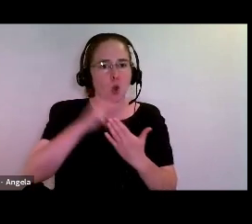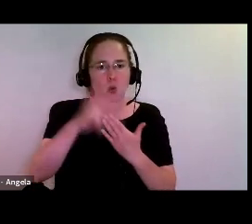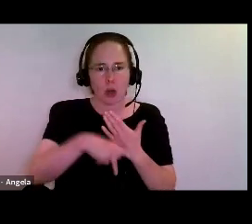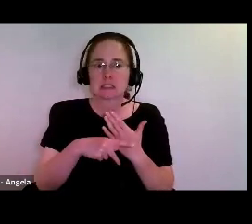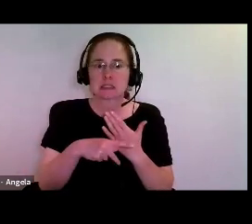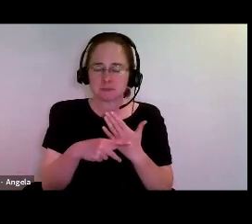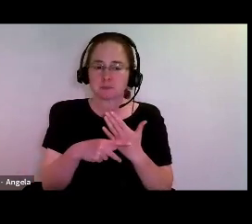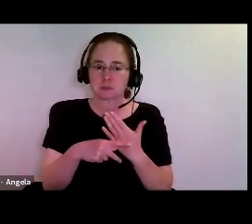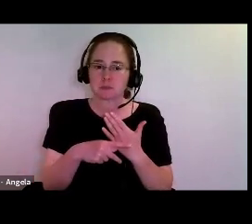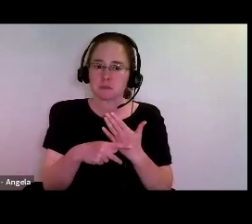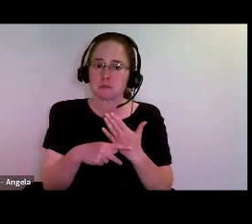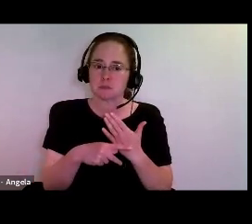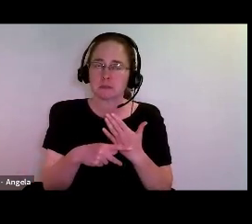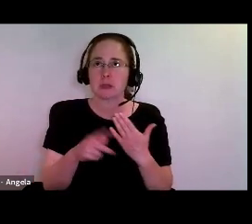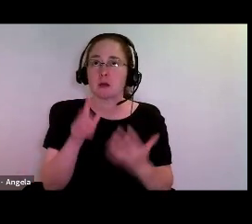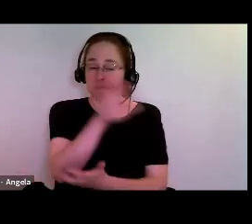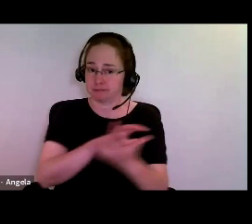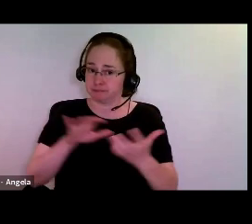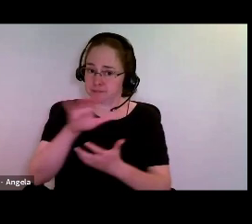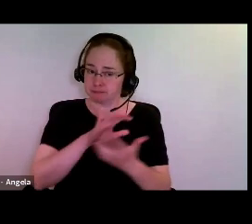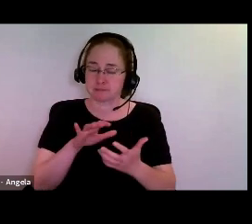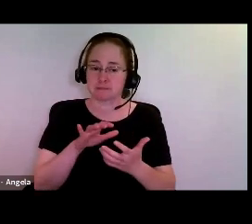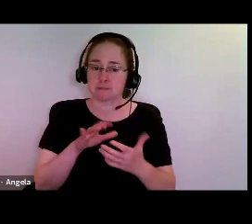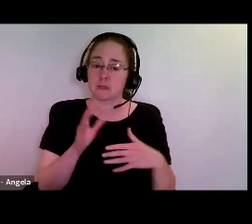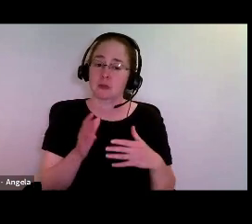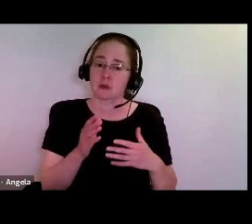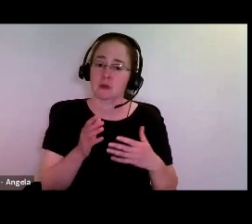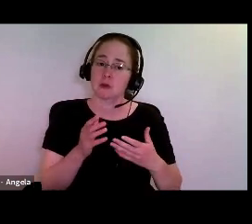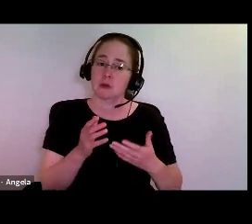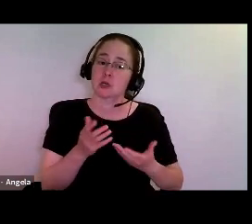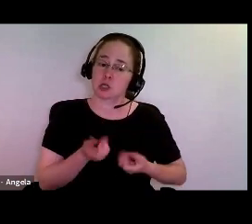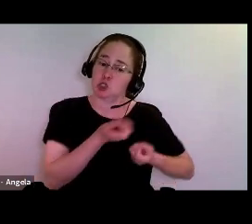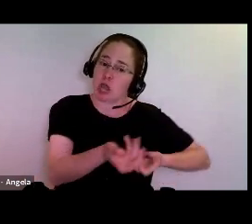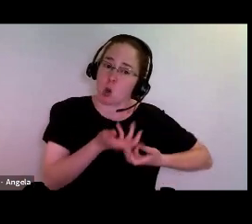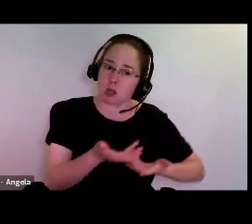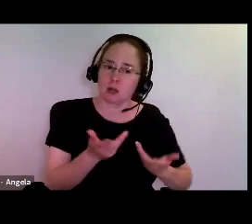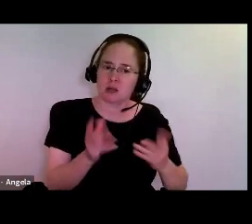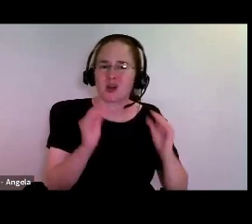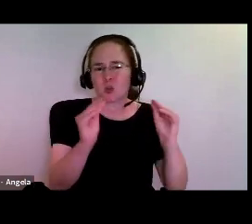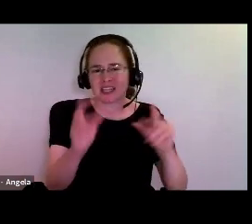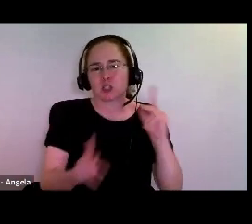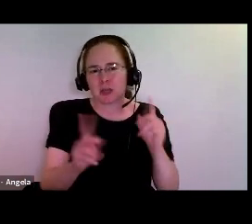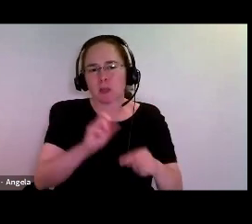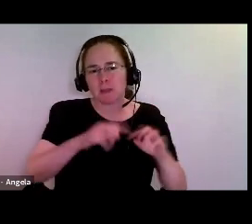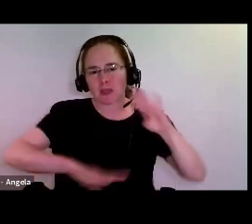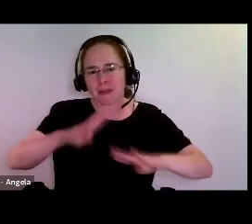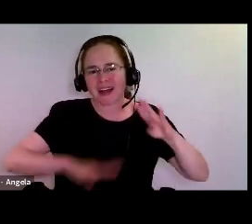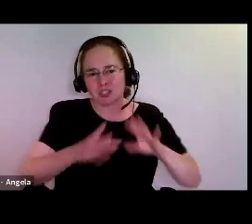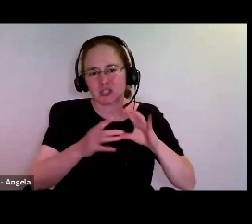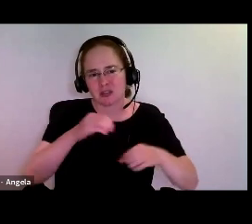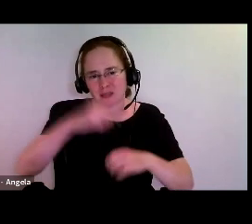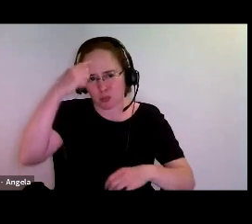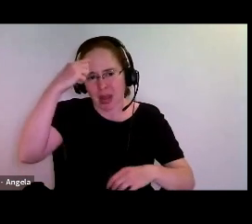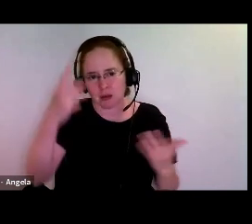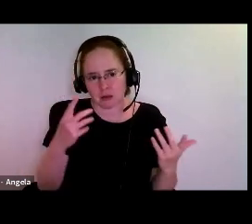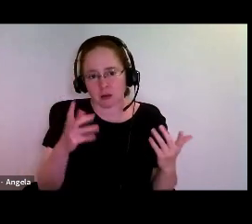are a combination of sharing that we teach people about the biology of the brain. And then we